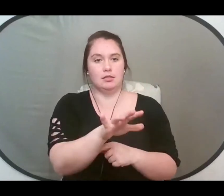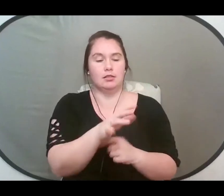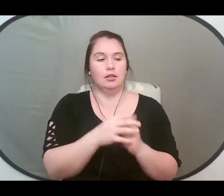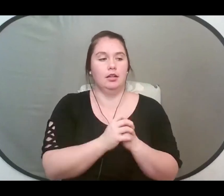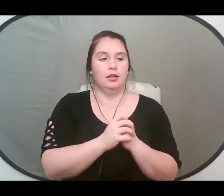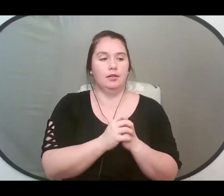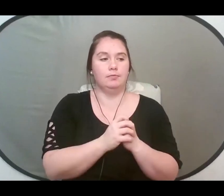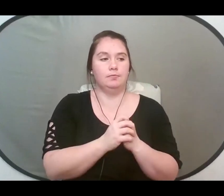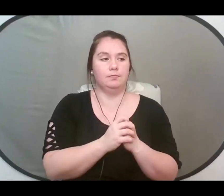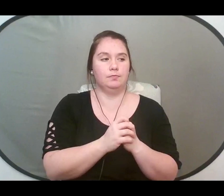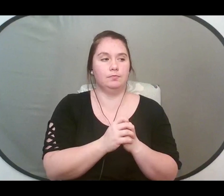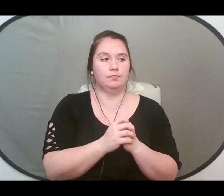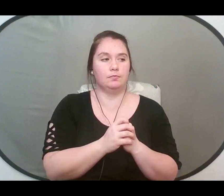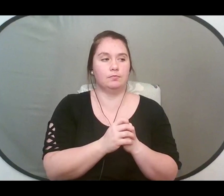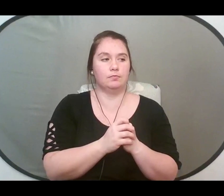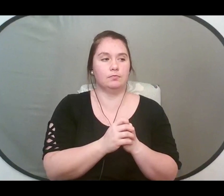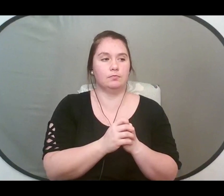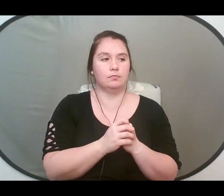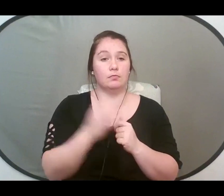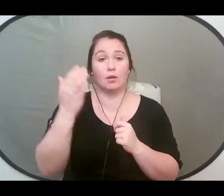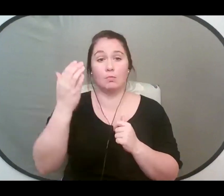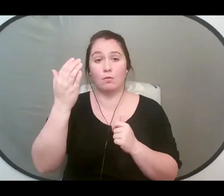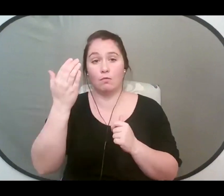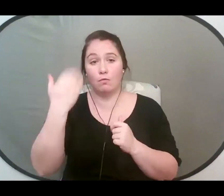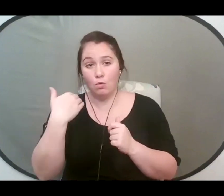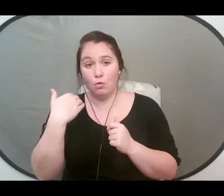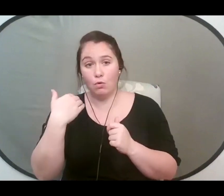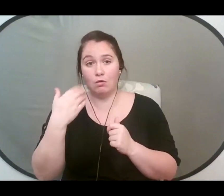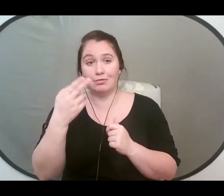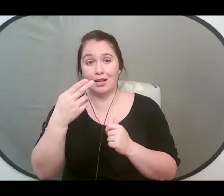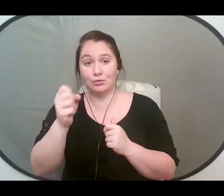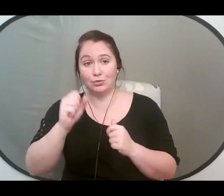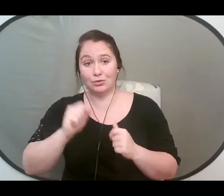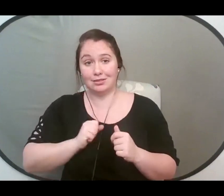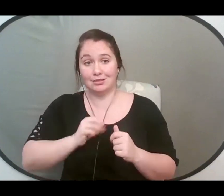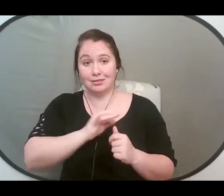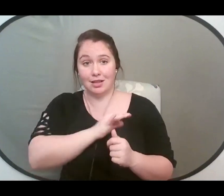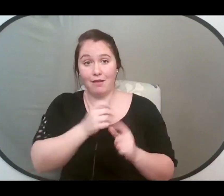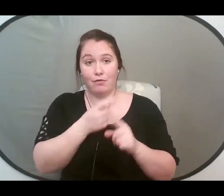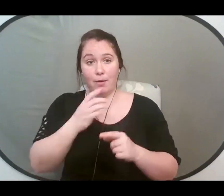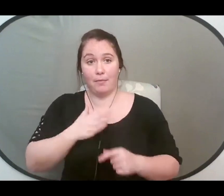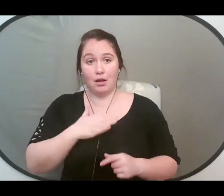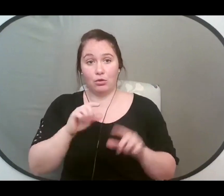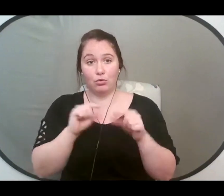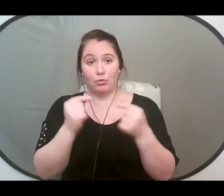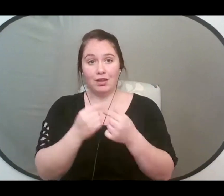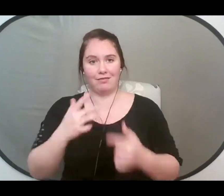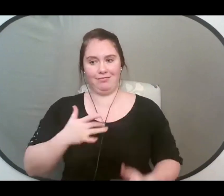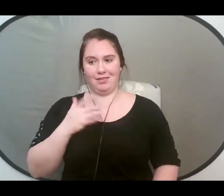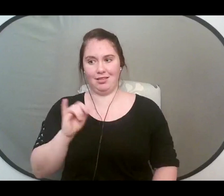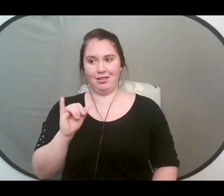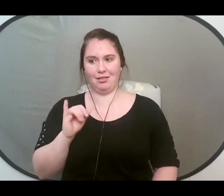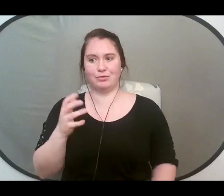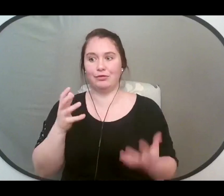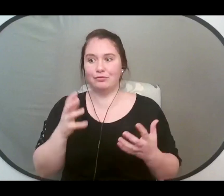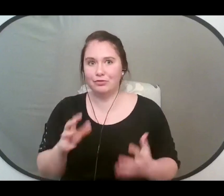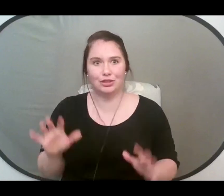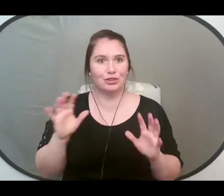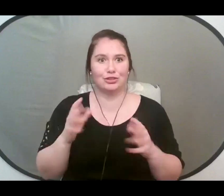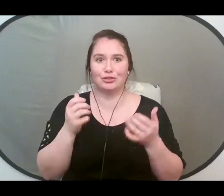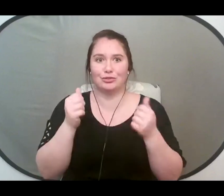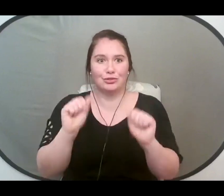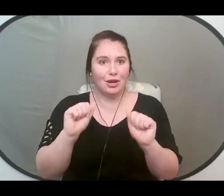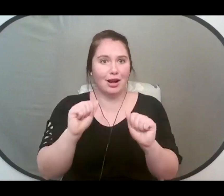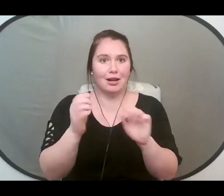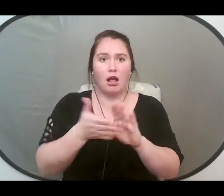high school staff, former staff on the group we were in, and they feel like we've tried that renovation thing